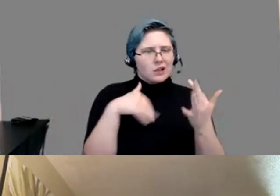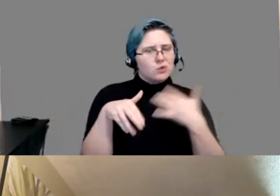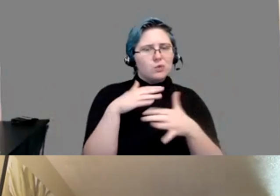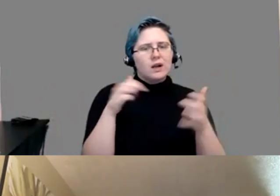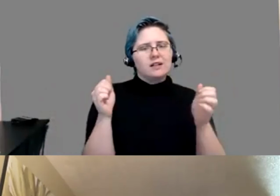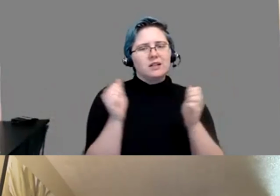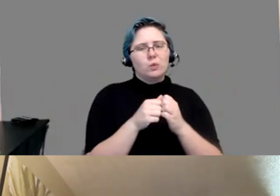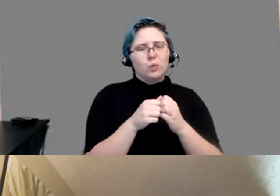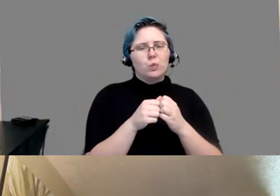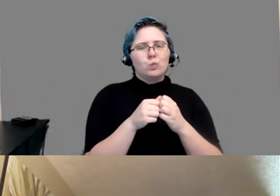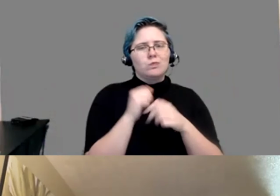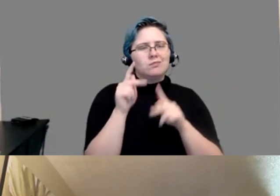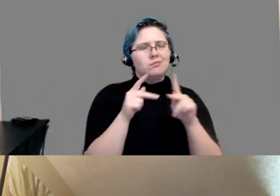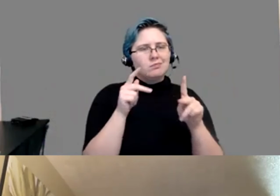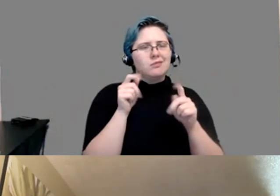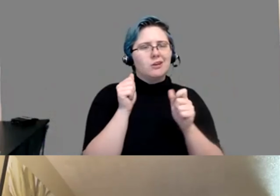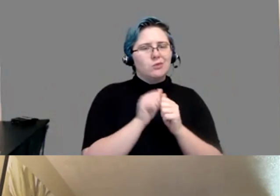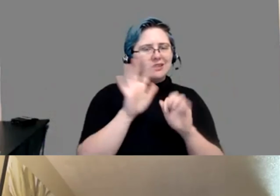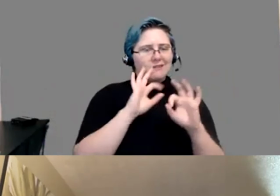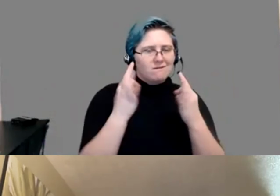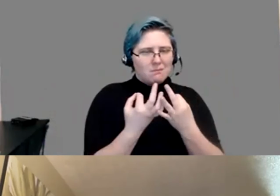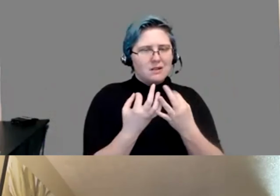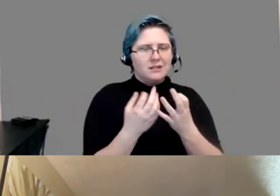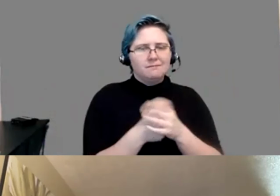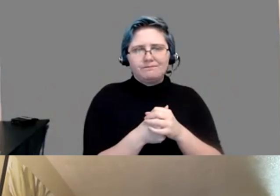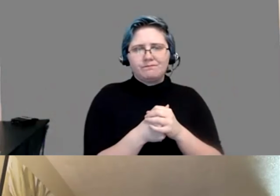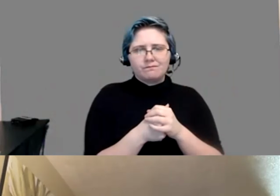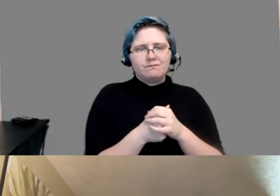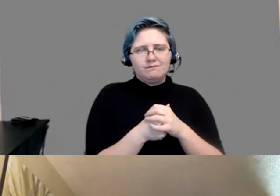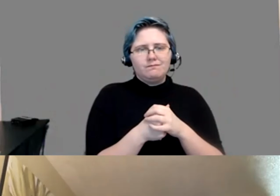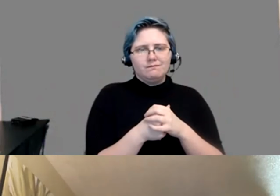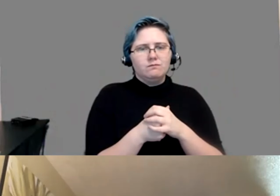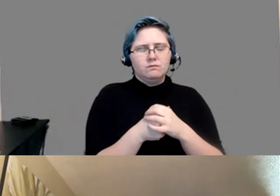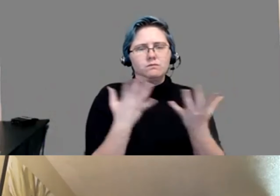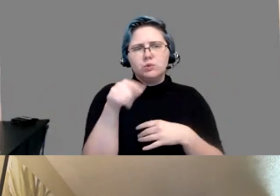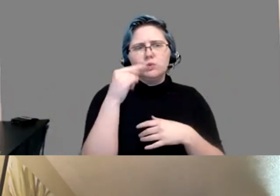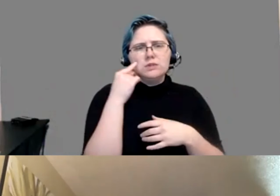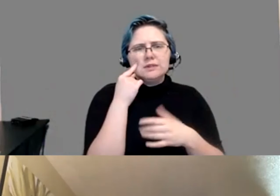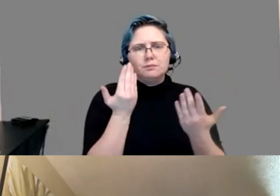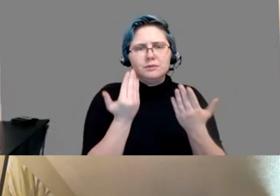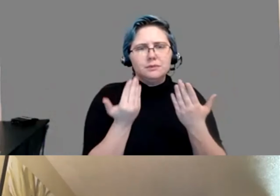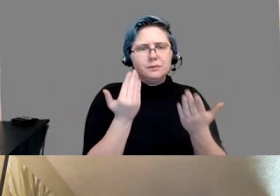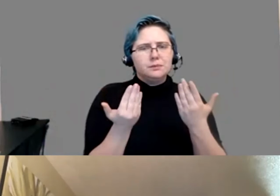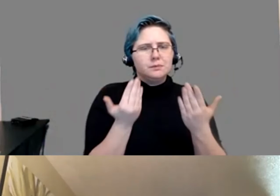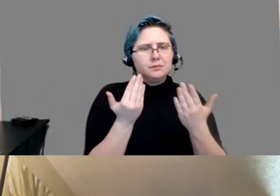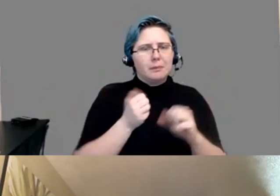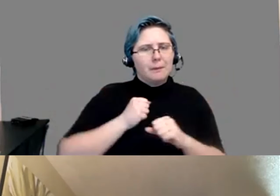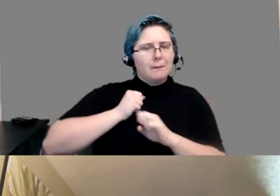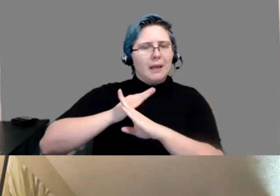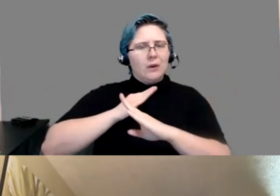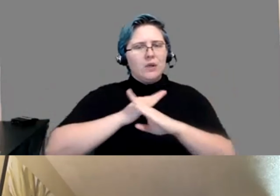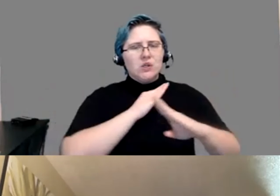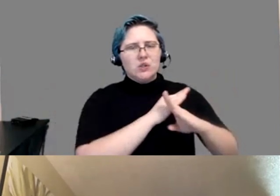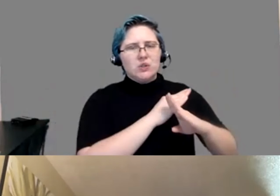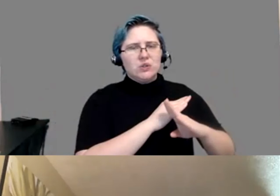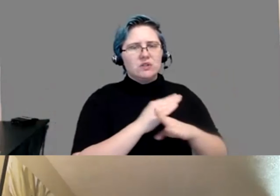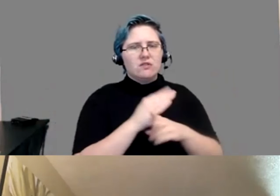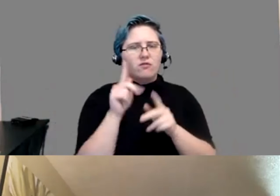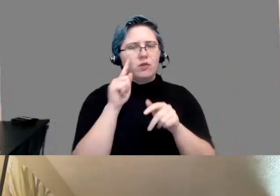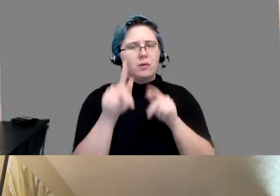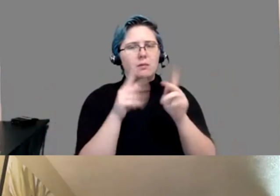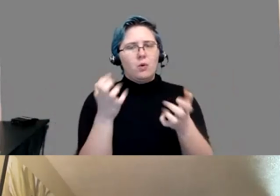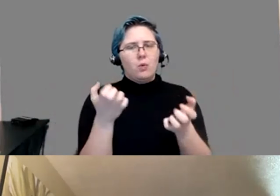with individuals and families. What do you think might be barriers to people wanting to come or